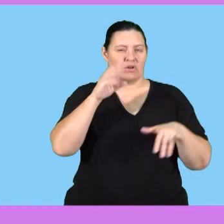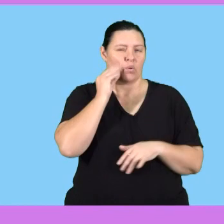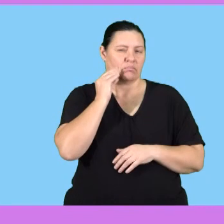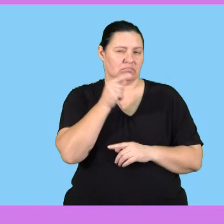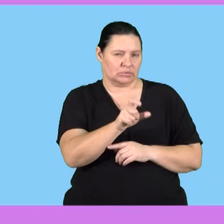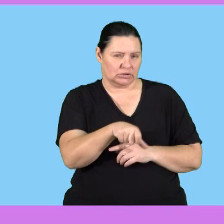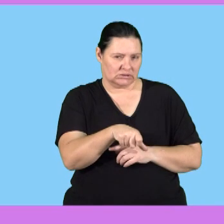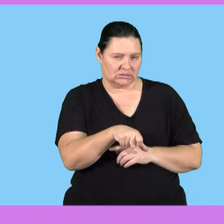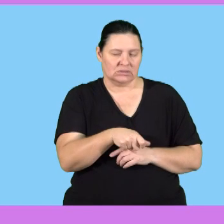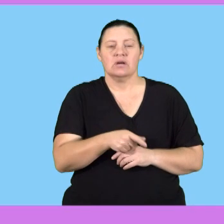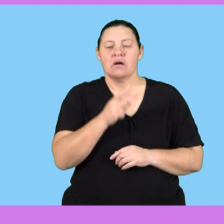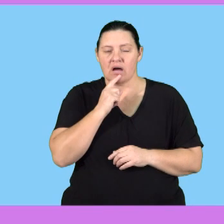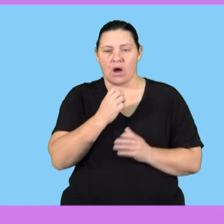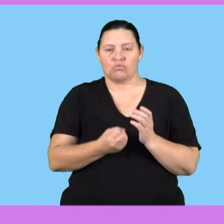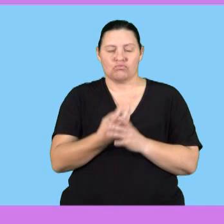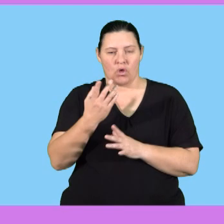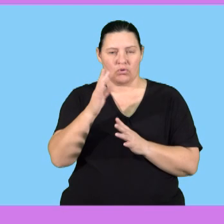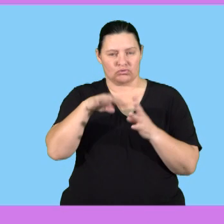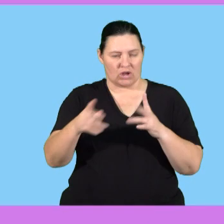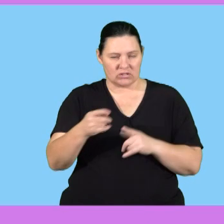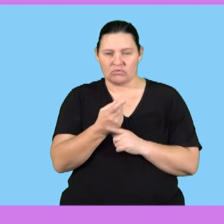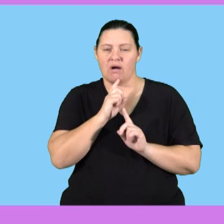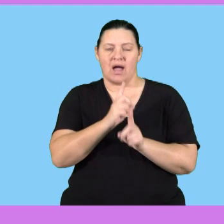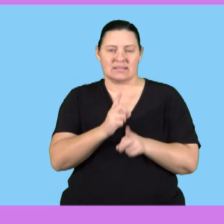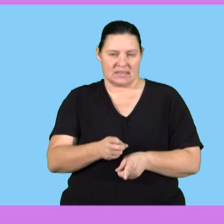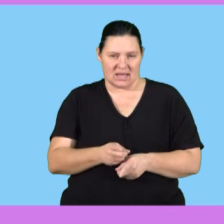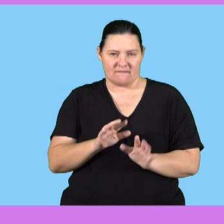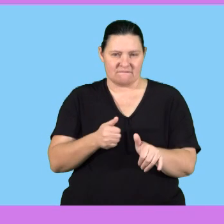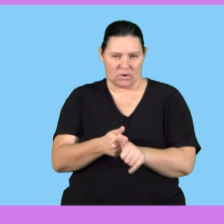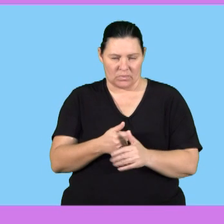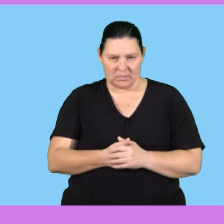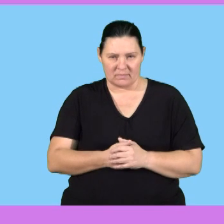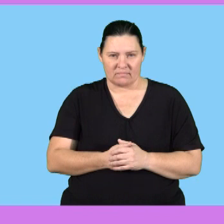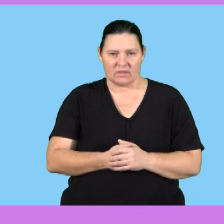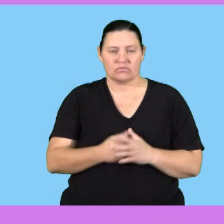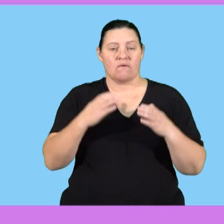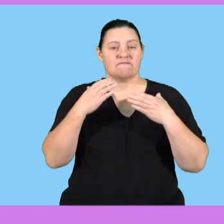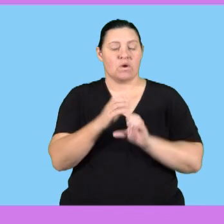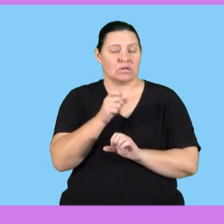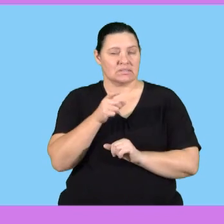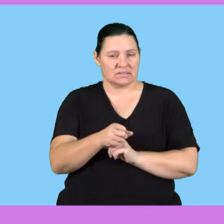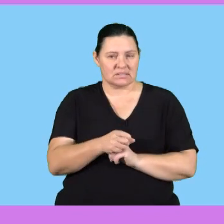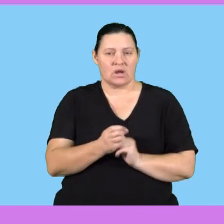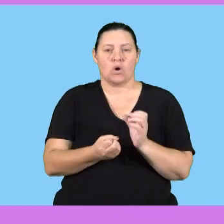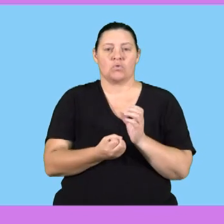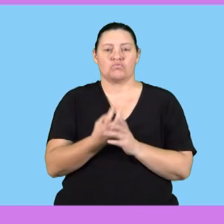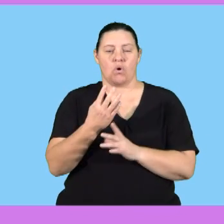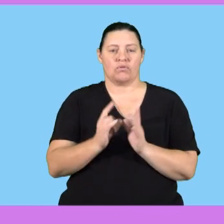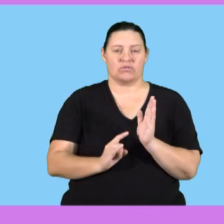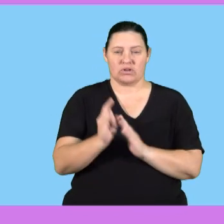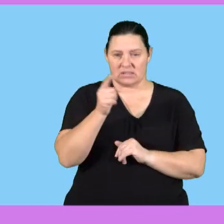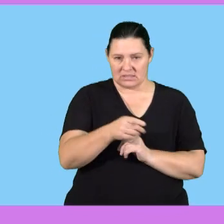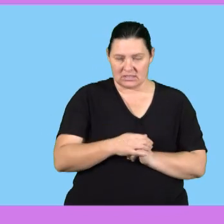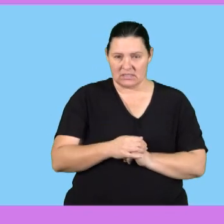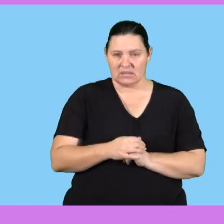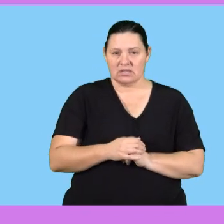a 17-year-old boy. Use the growth chart below to answer the questions that follow. Right, so our focus now is on